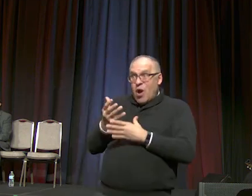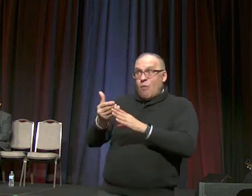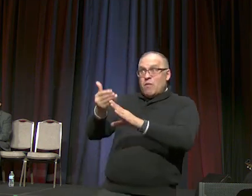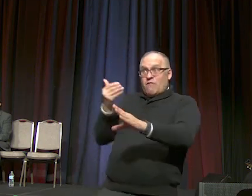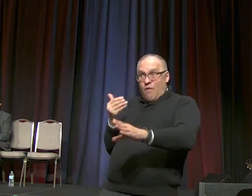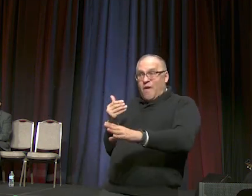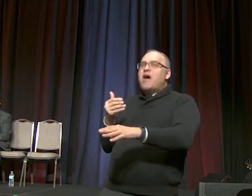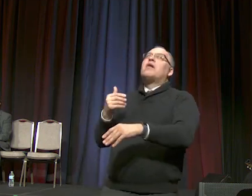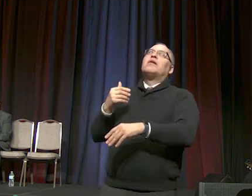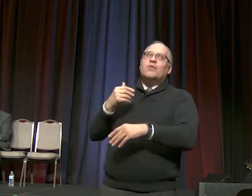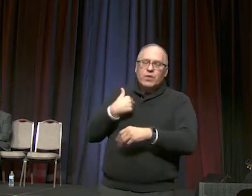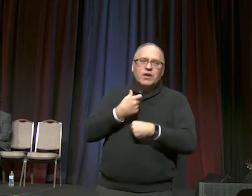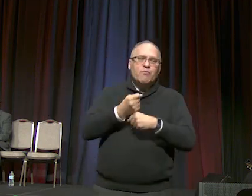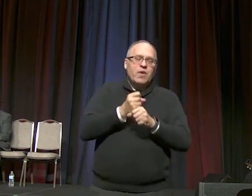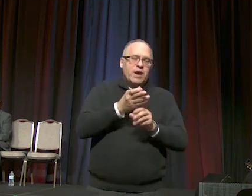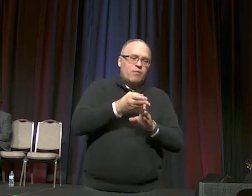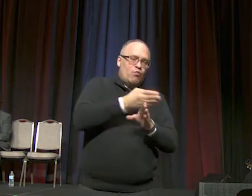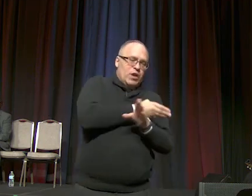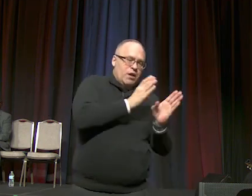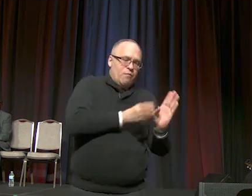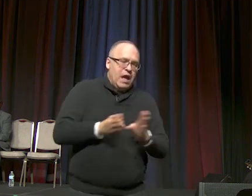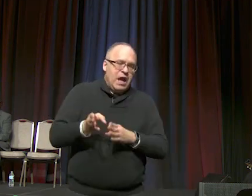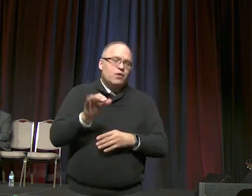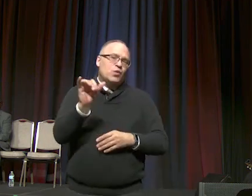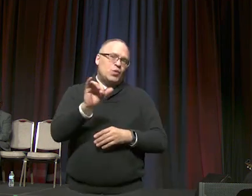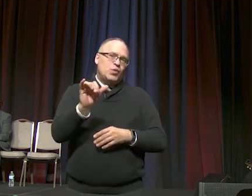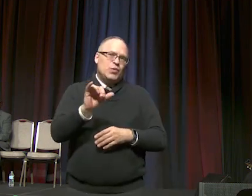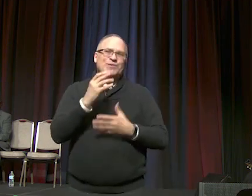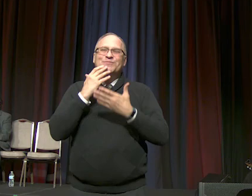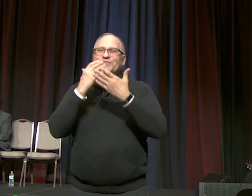can make some pre-planning. So thank you so much for that question.